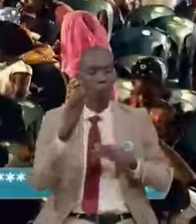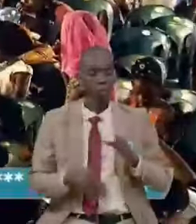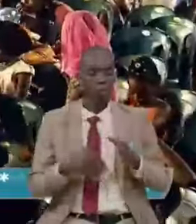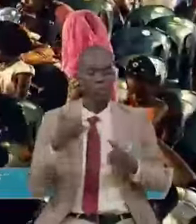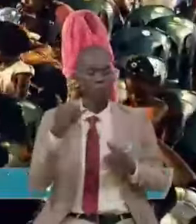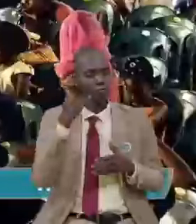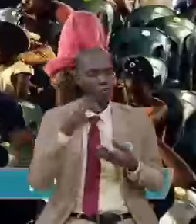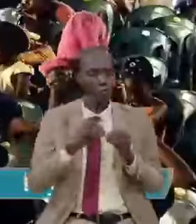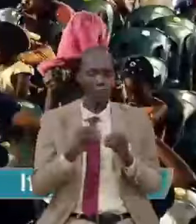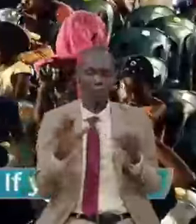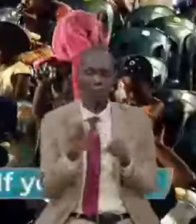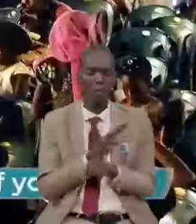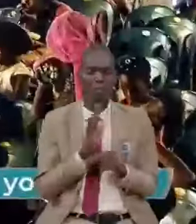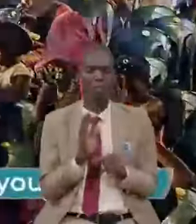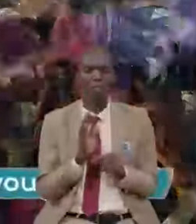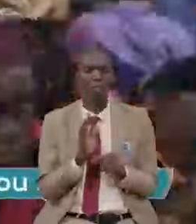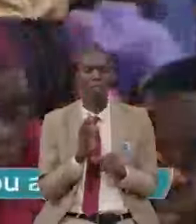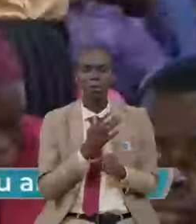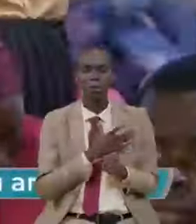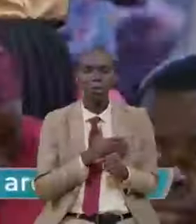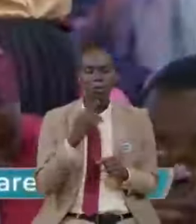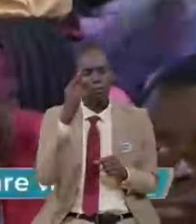And for the online